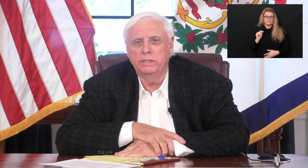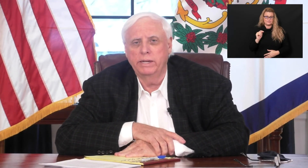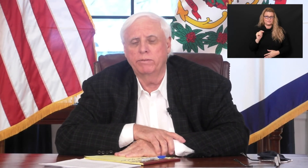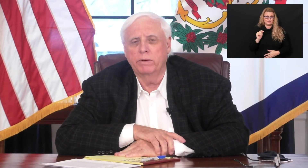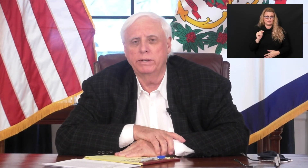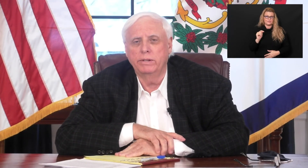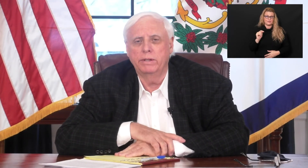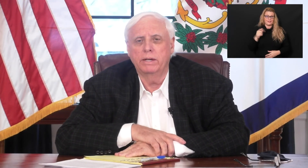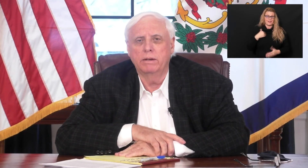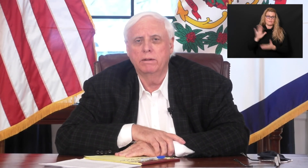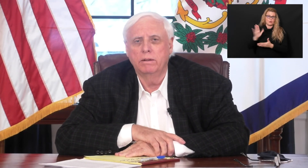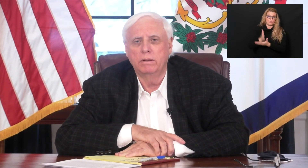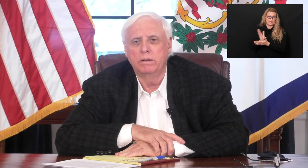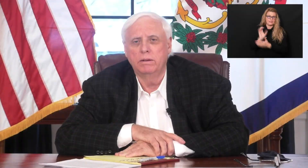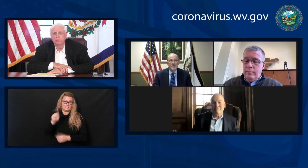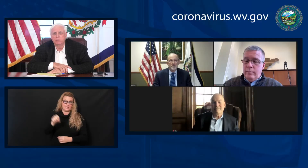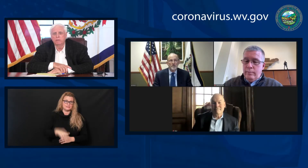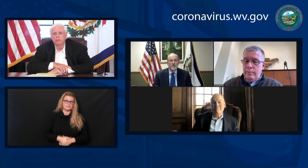question, they have the right to do that.